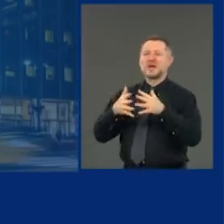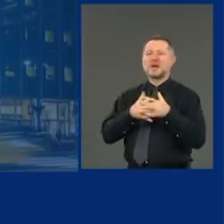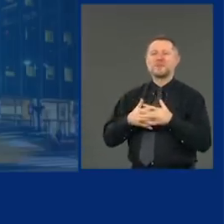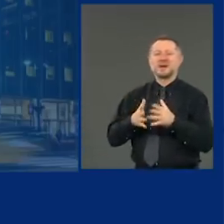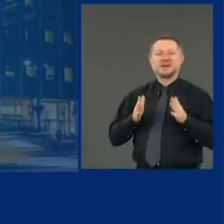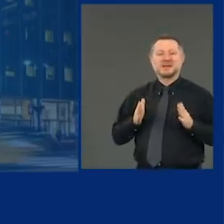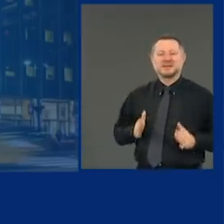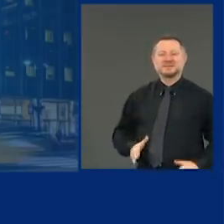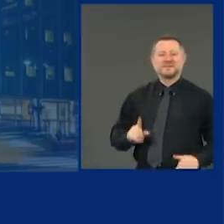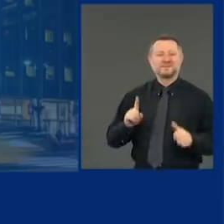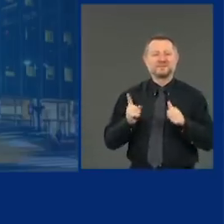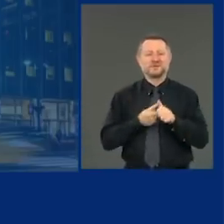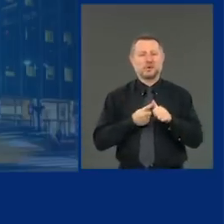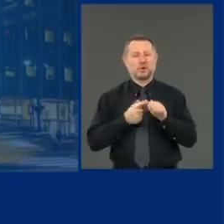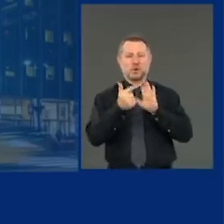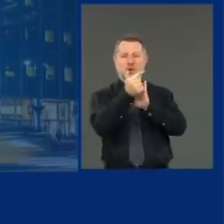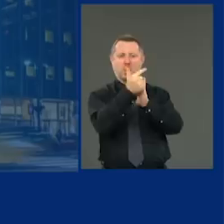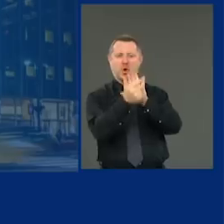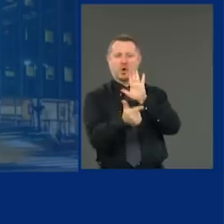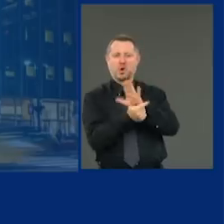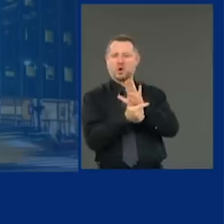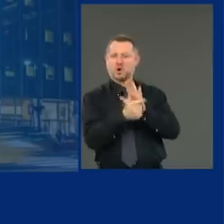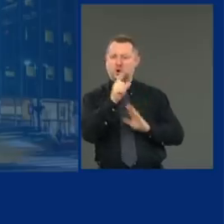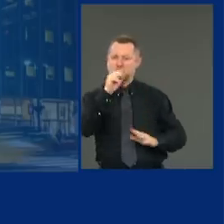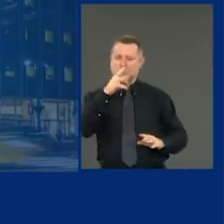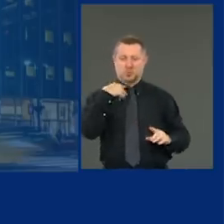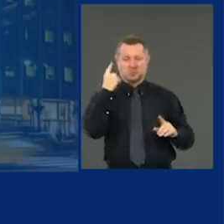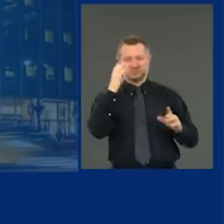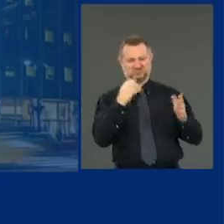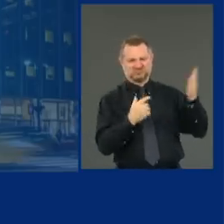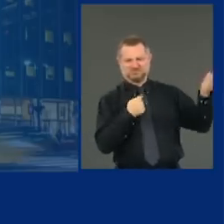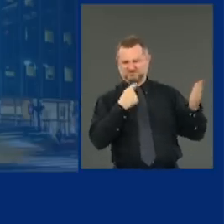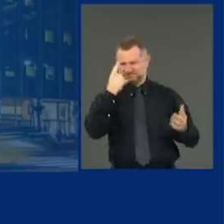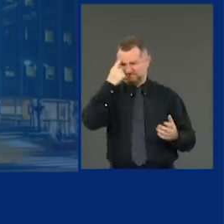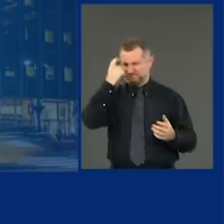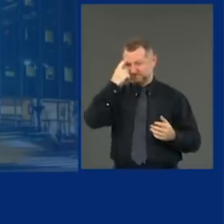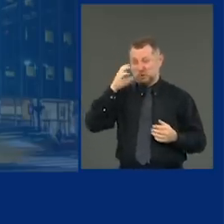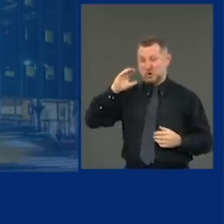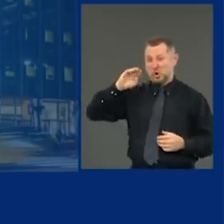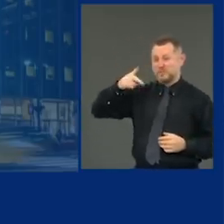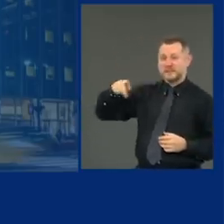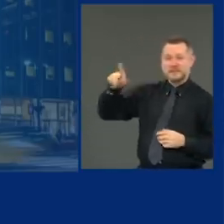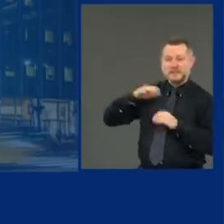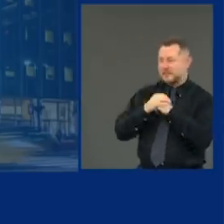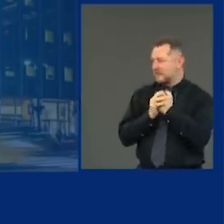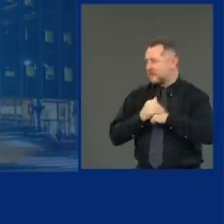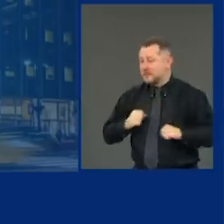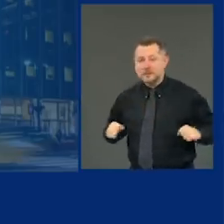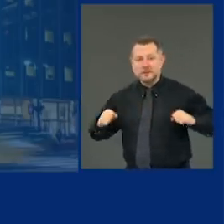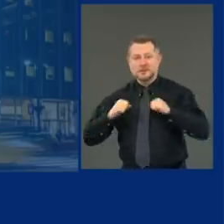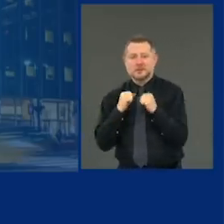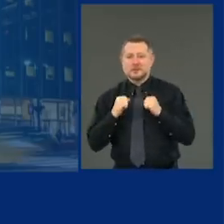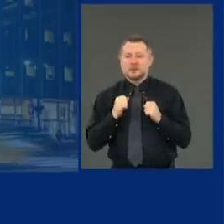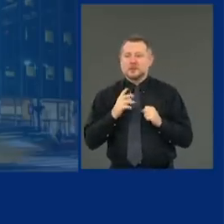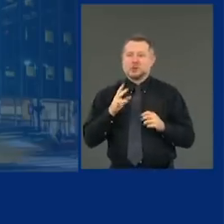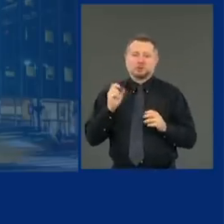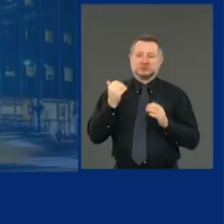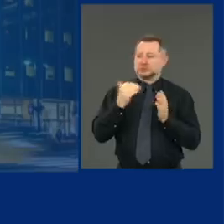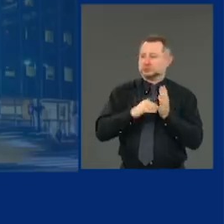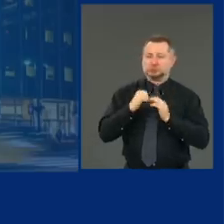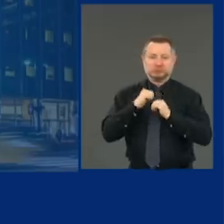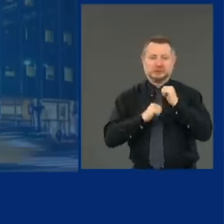see corporations use this as an opportunity to, in their words, restructure, to get